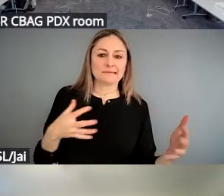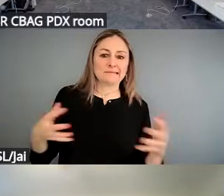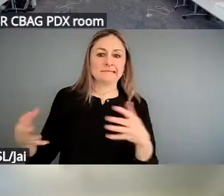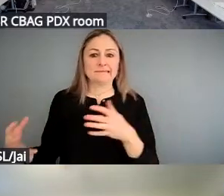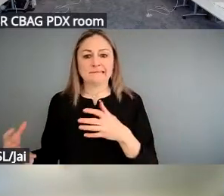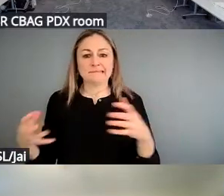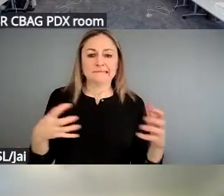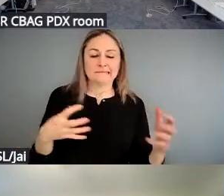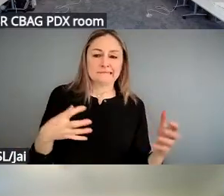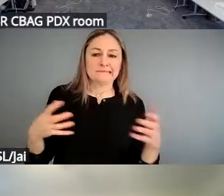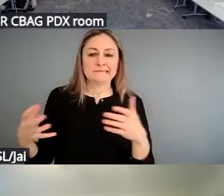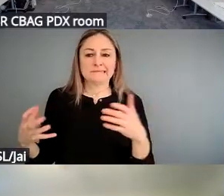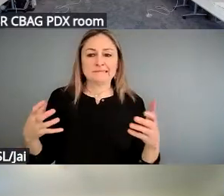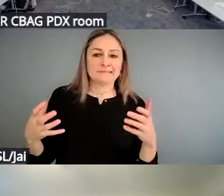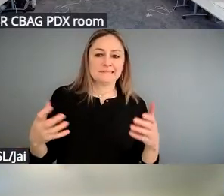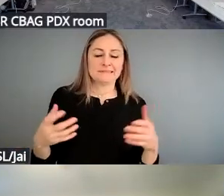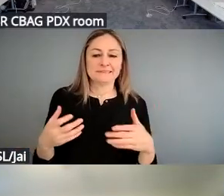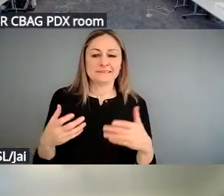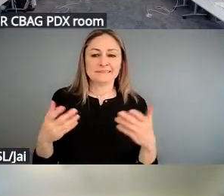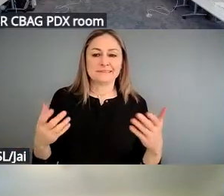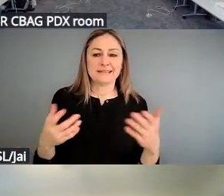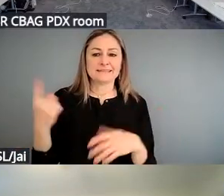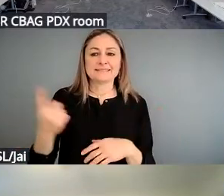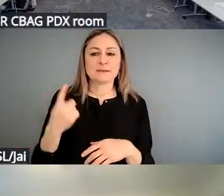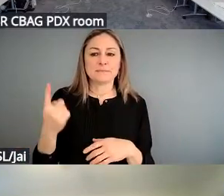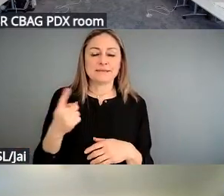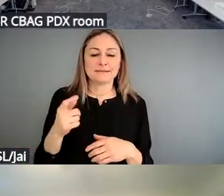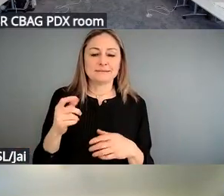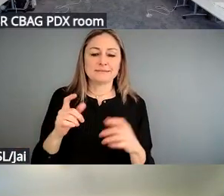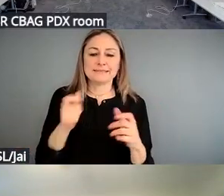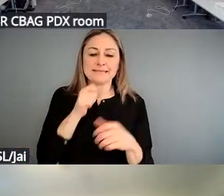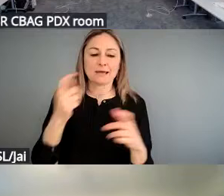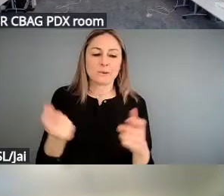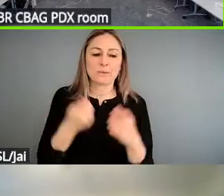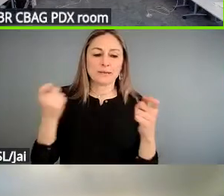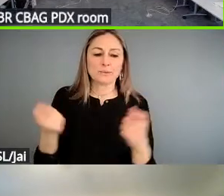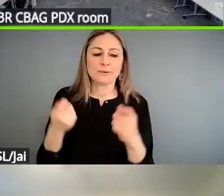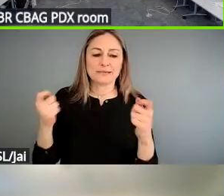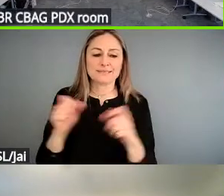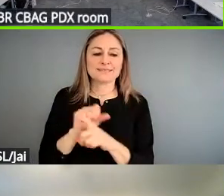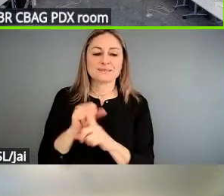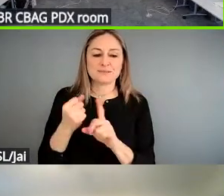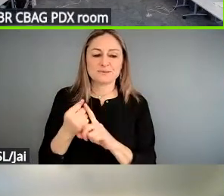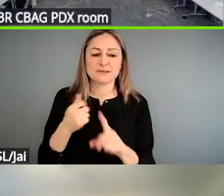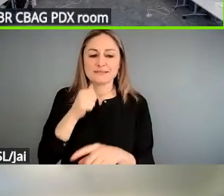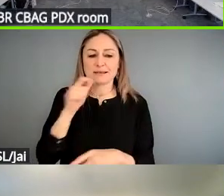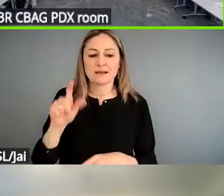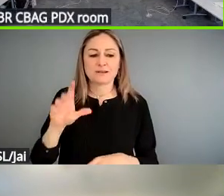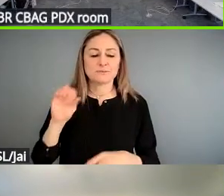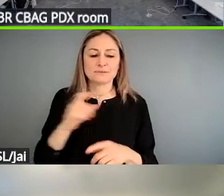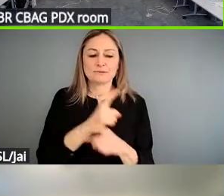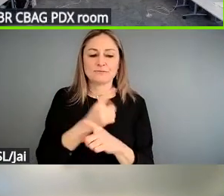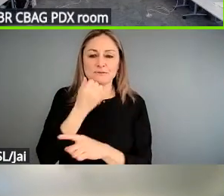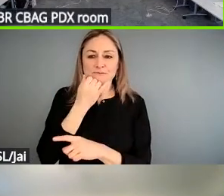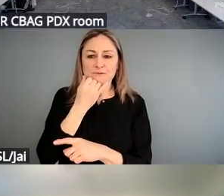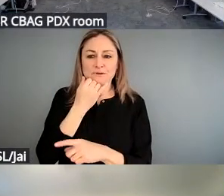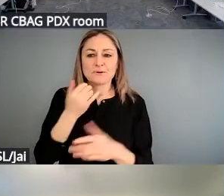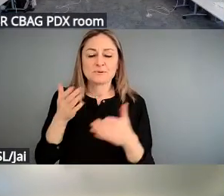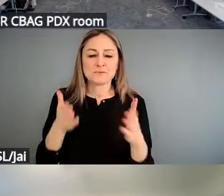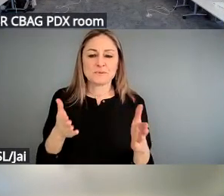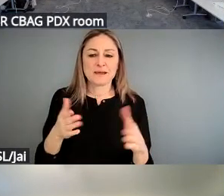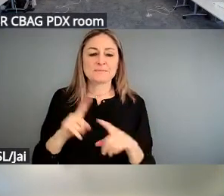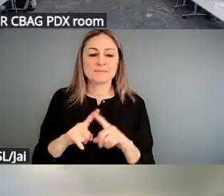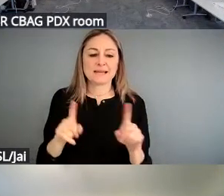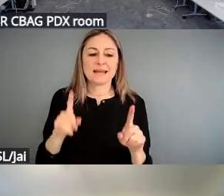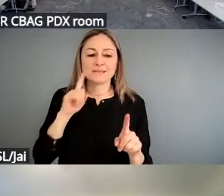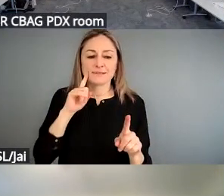really, inevitably somebody is upset and there's maybe not necessarily a 100% right or wrong way to do that. But I do